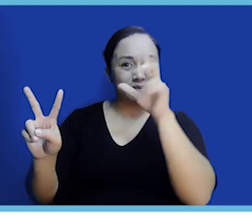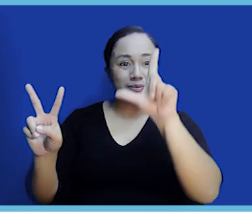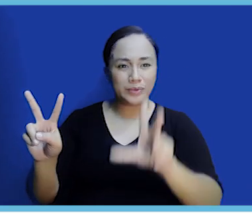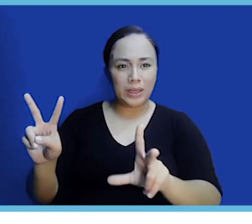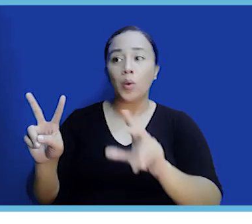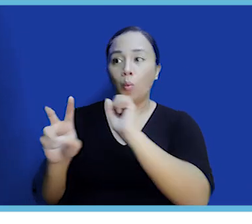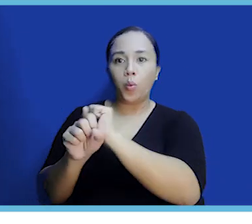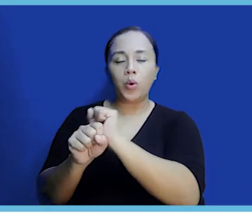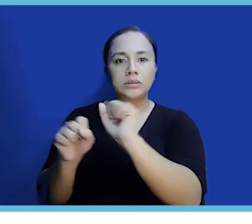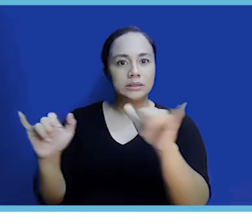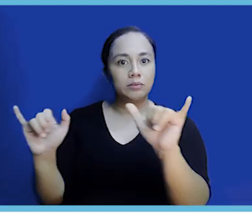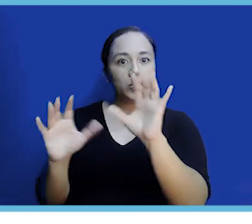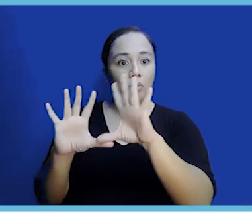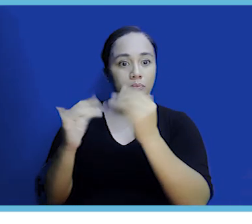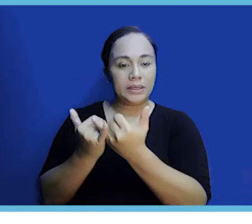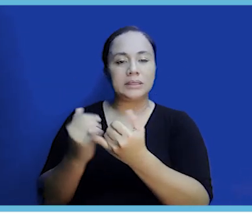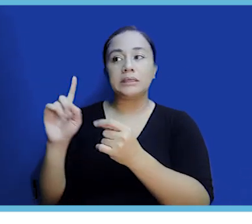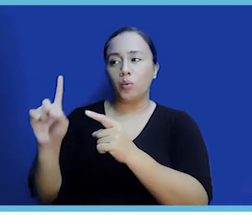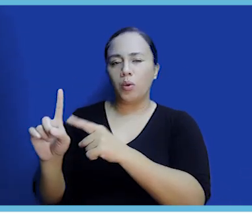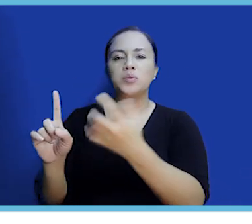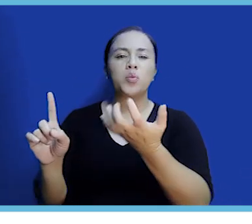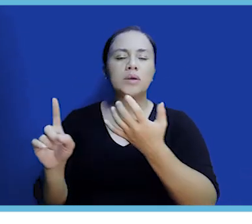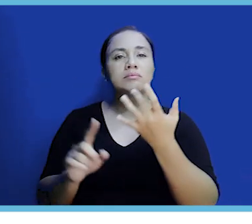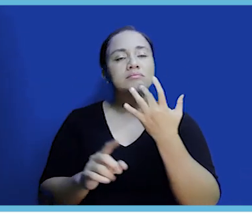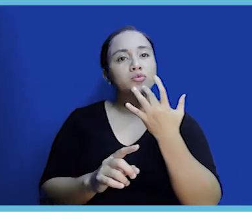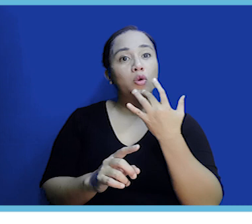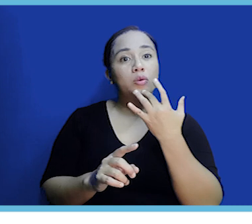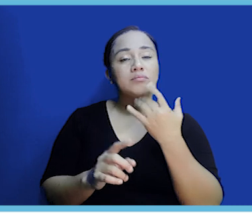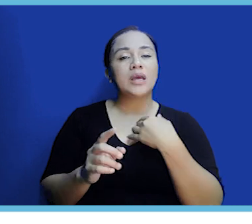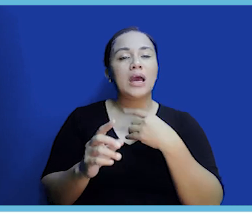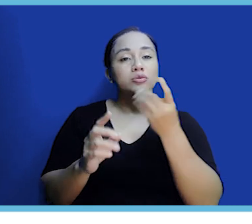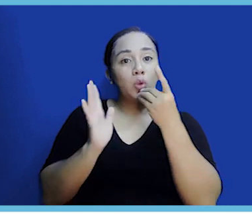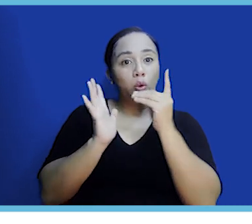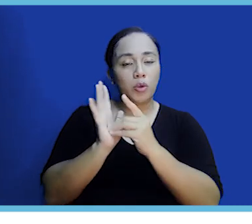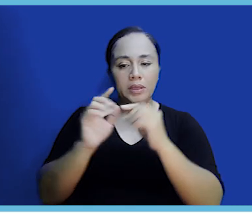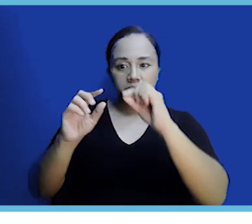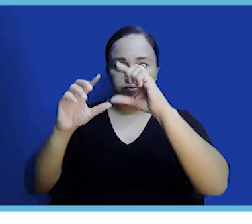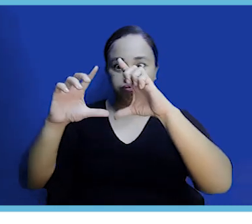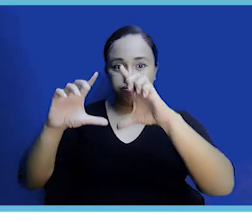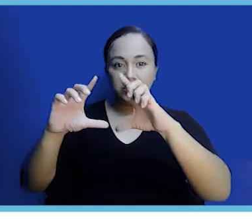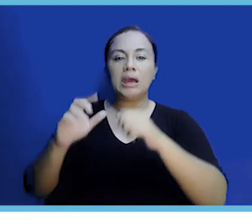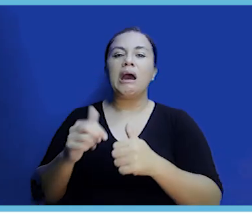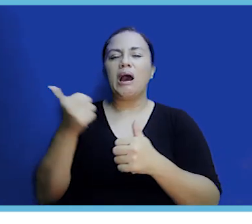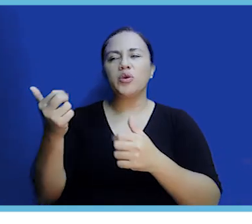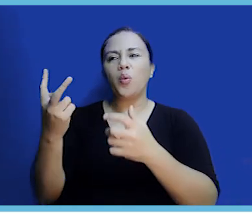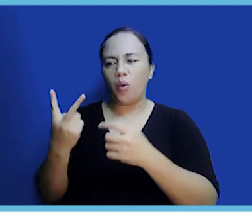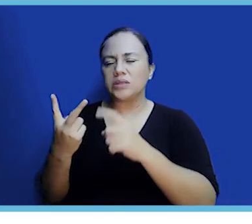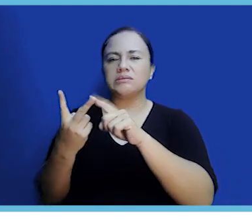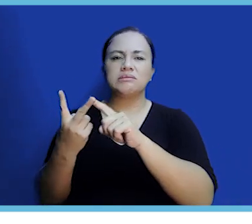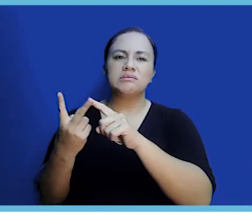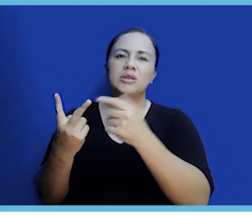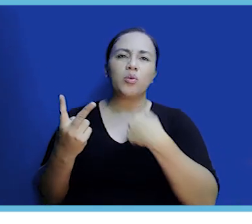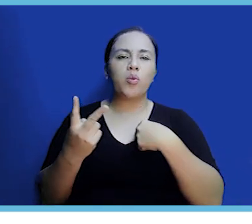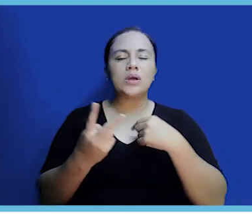vision are working in the same company. One of them prefers documents in large print, while the other requires it to be available